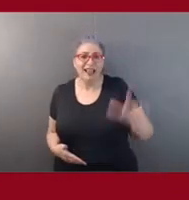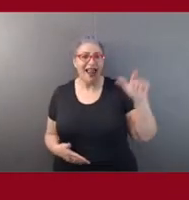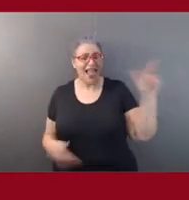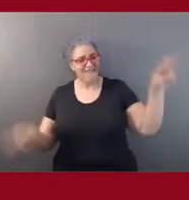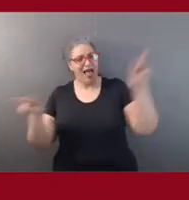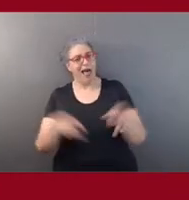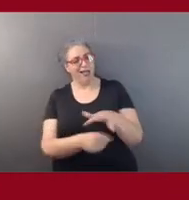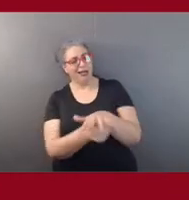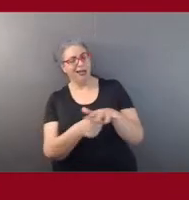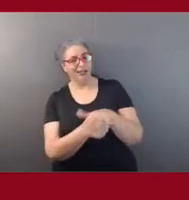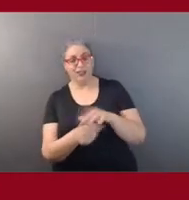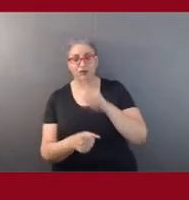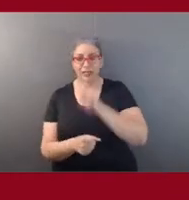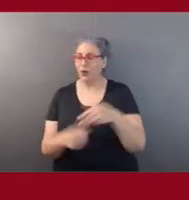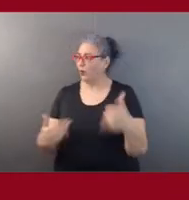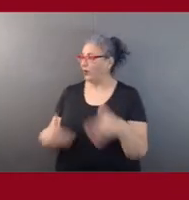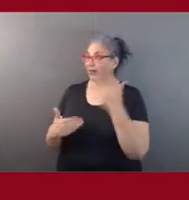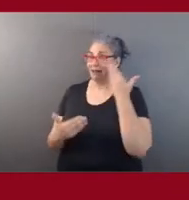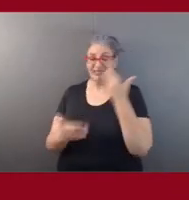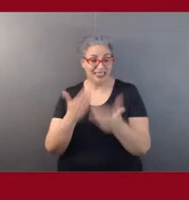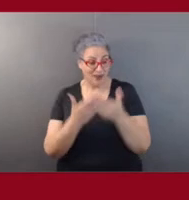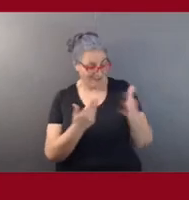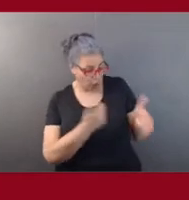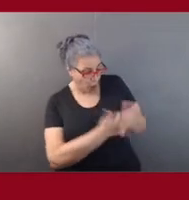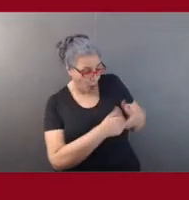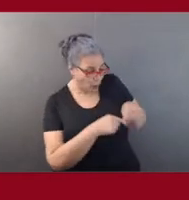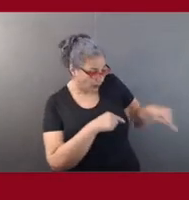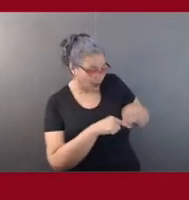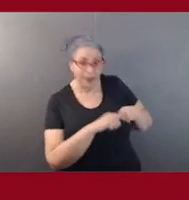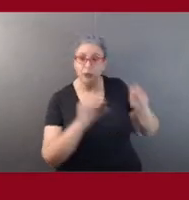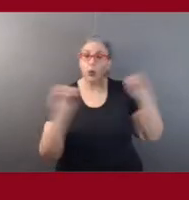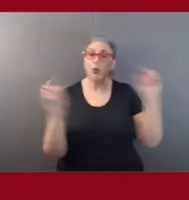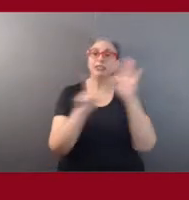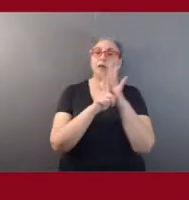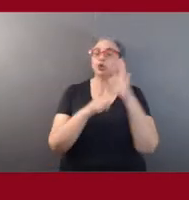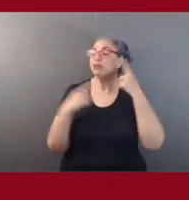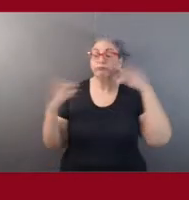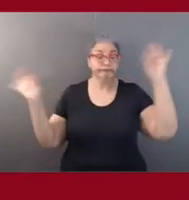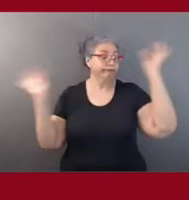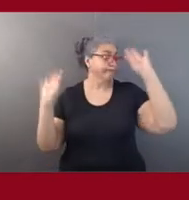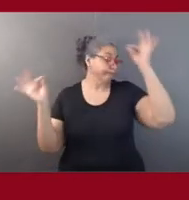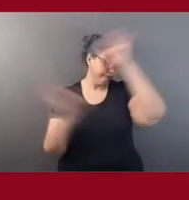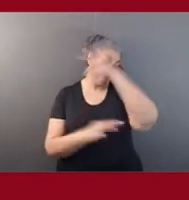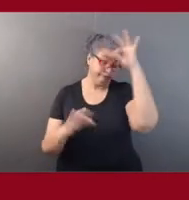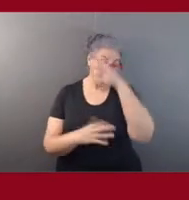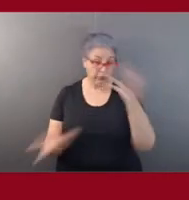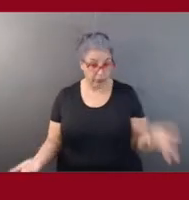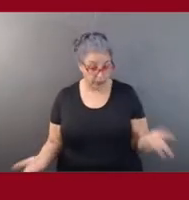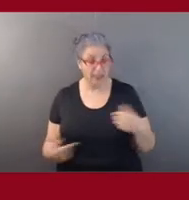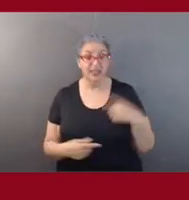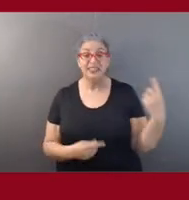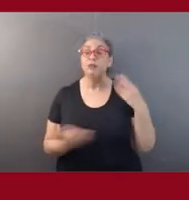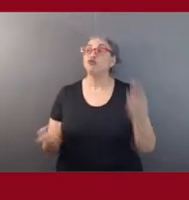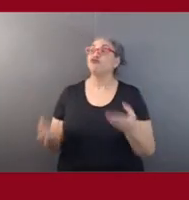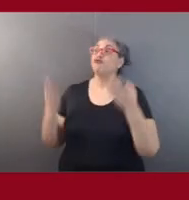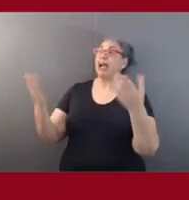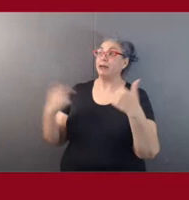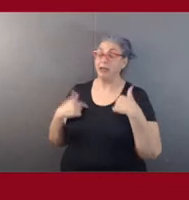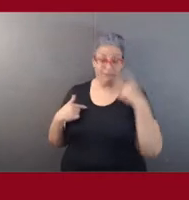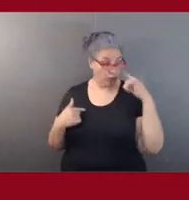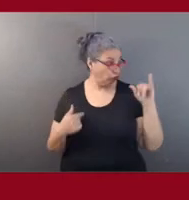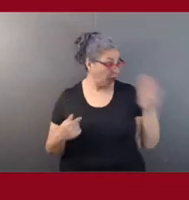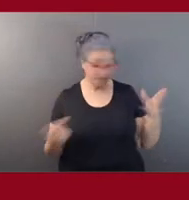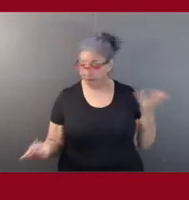lot to, doesn't matter the proximity, if you're not exposed to certain things, you just don't know about them. Mm-hmm. Somebody recommended me for a